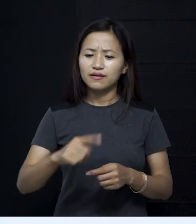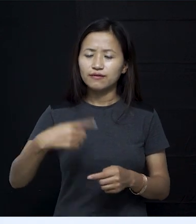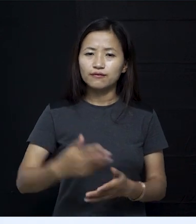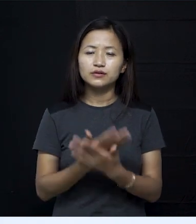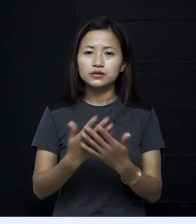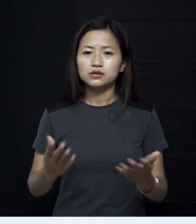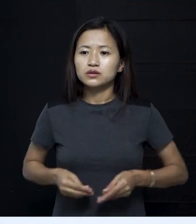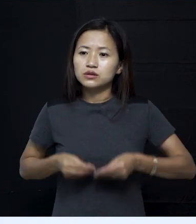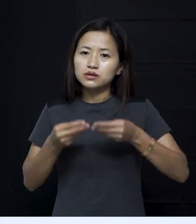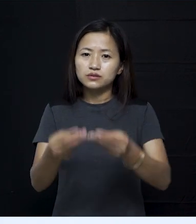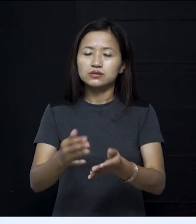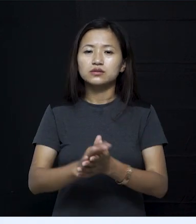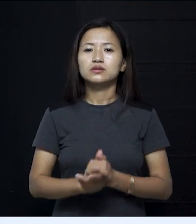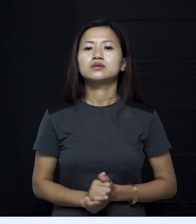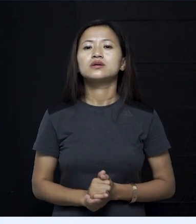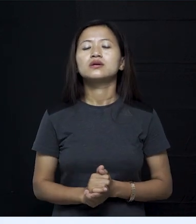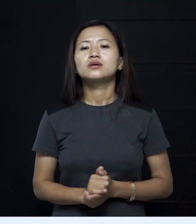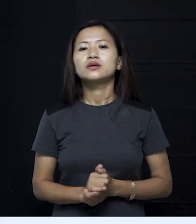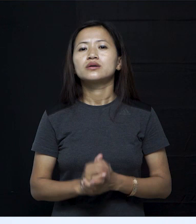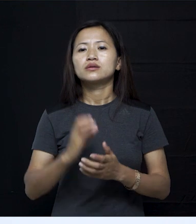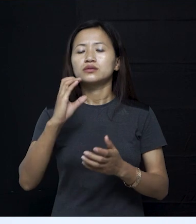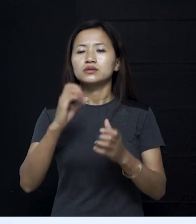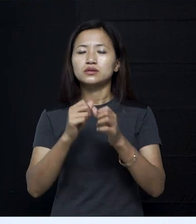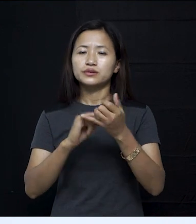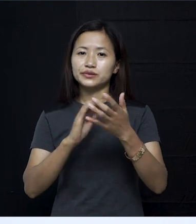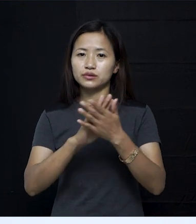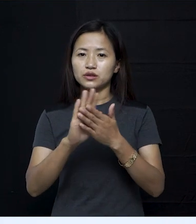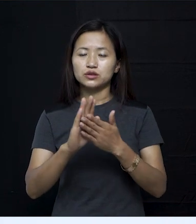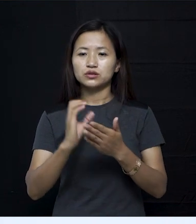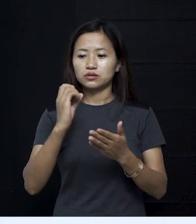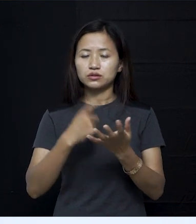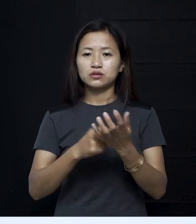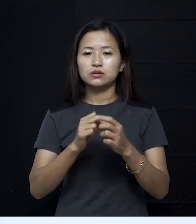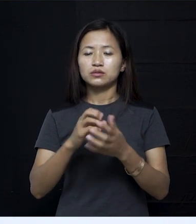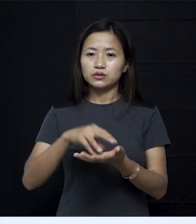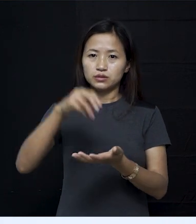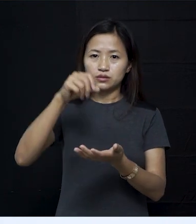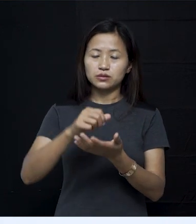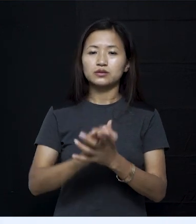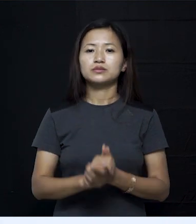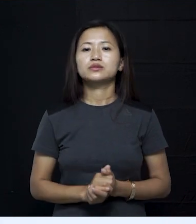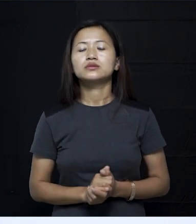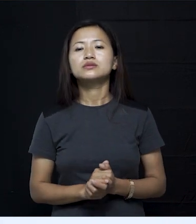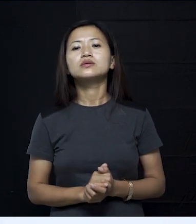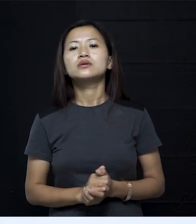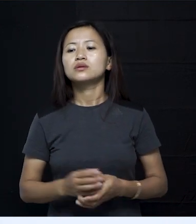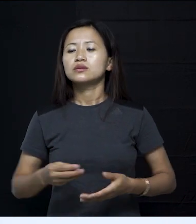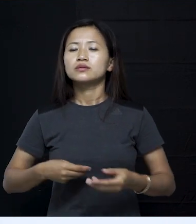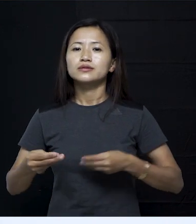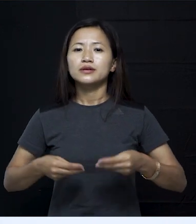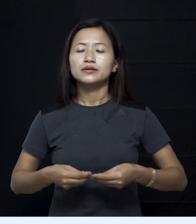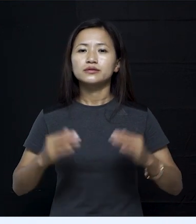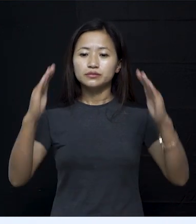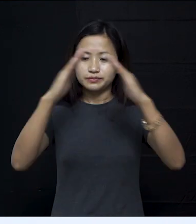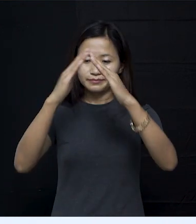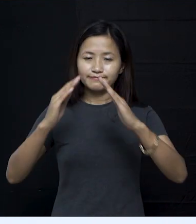farmers. Okay, then this cultivation of cash crops for the export market, then